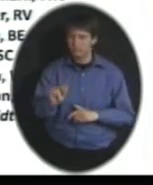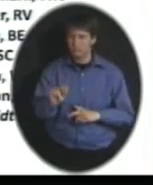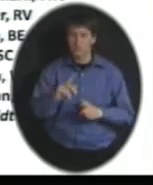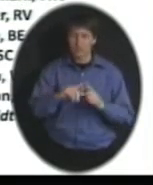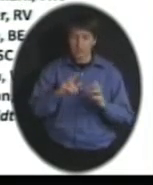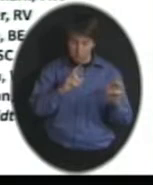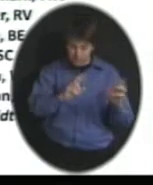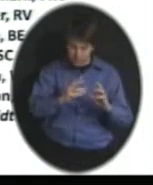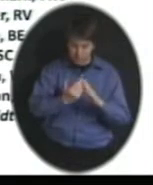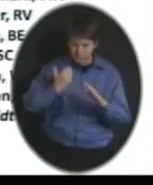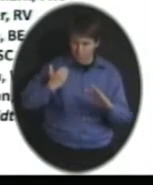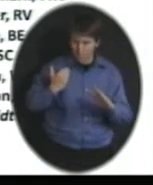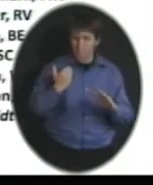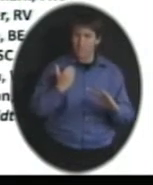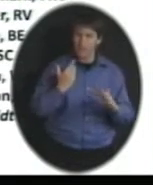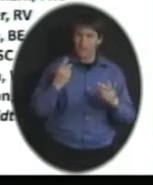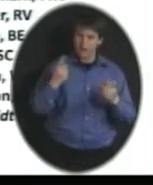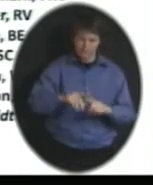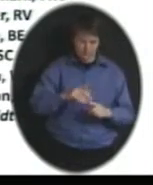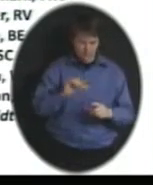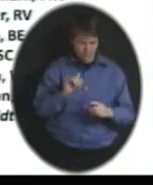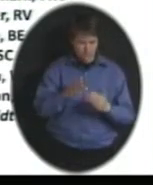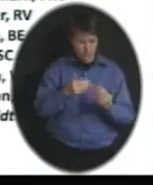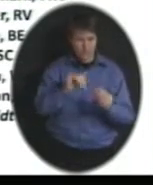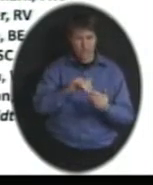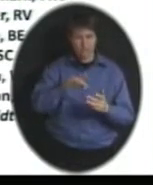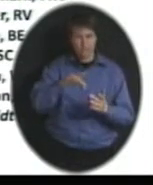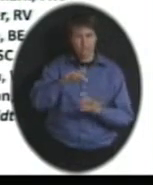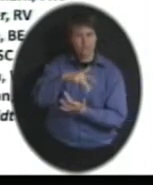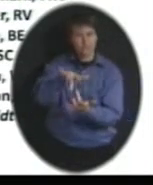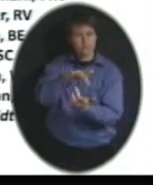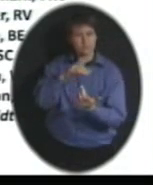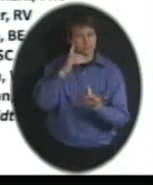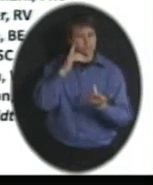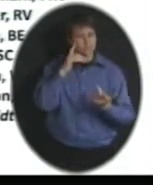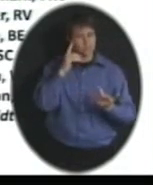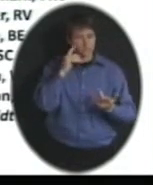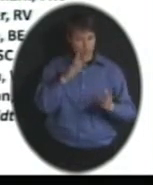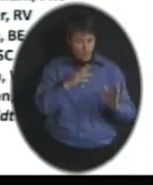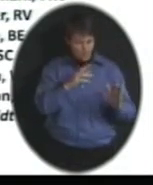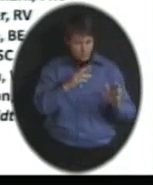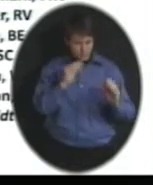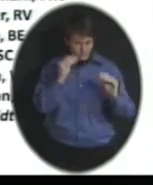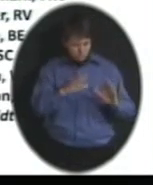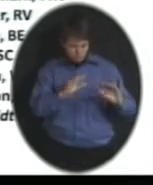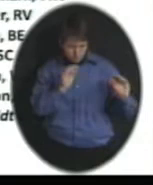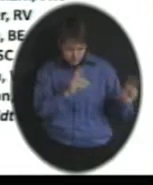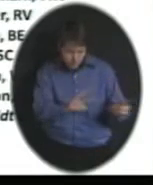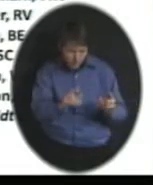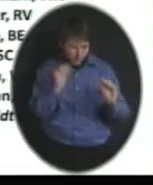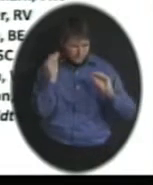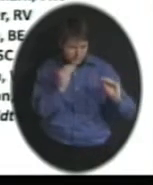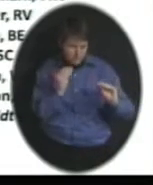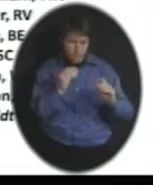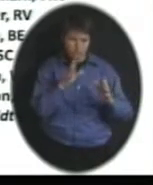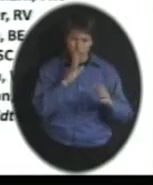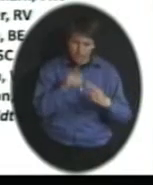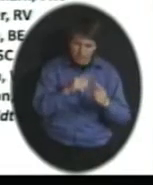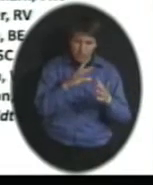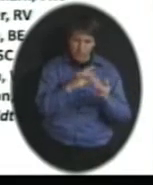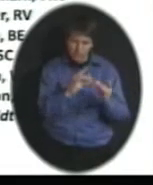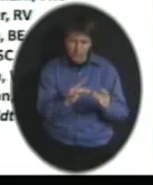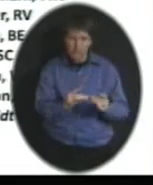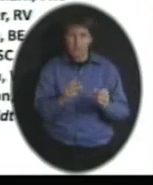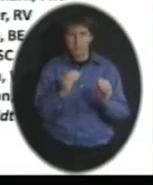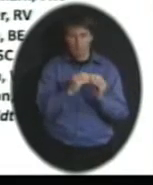to a field trip. You know, kids can go someplace, but if they've been prepared in the classroom or in the library, in the school, in their families, it